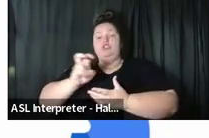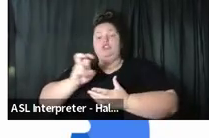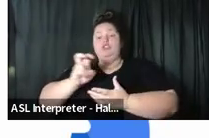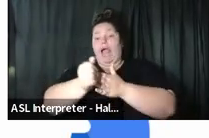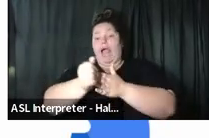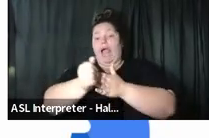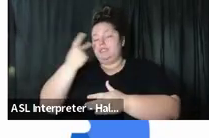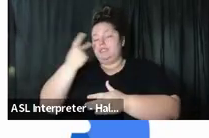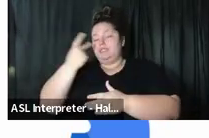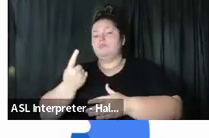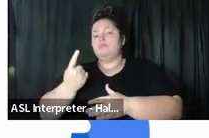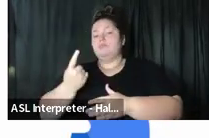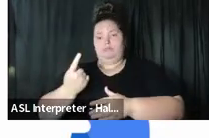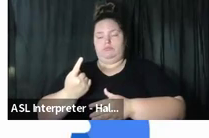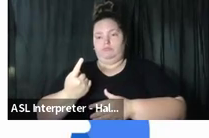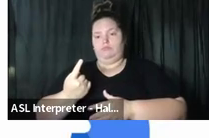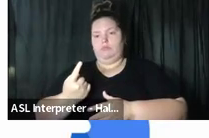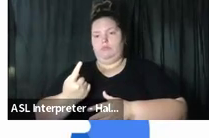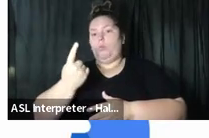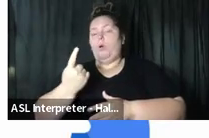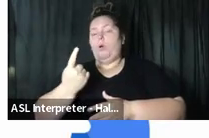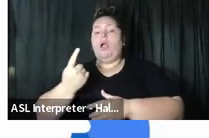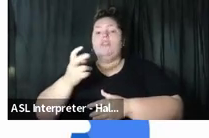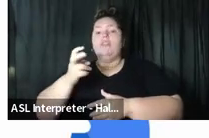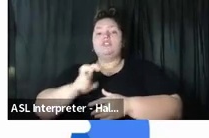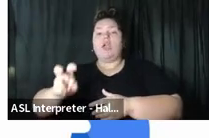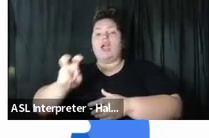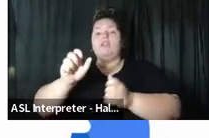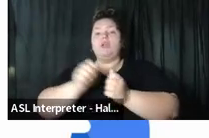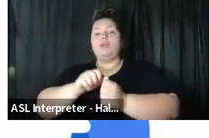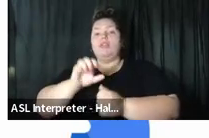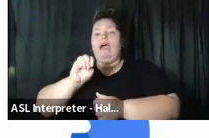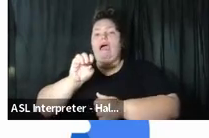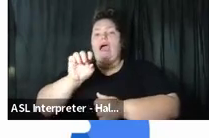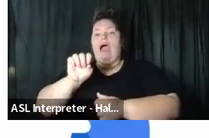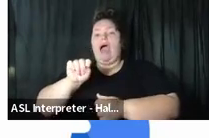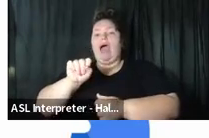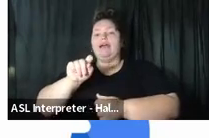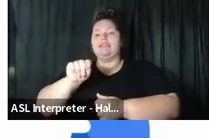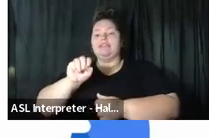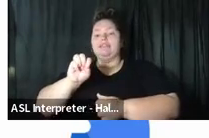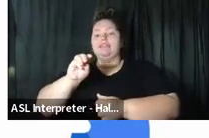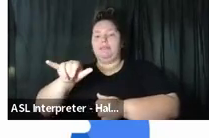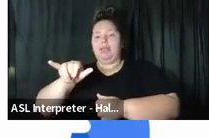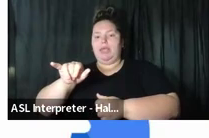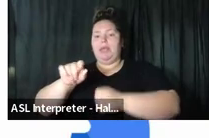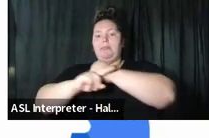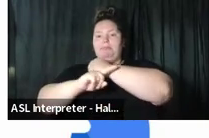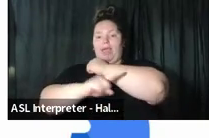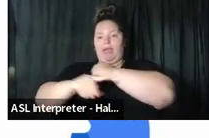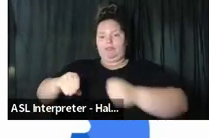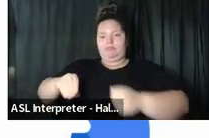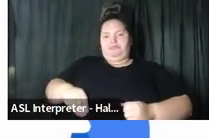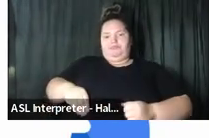there's one that's like traveling with an ostomy bag, and they even have like downloadable things like communication cards or